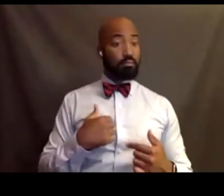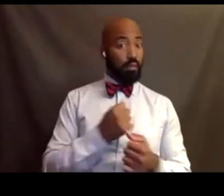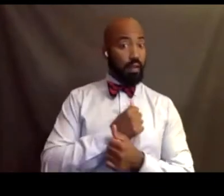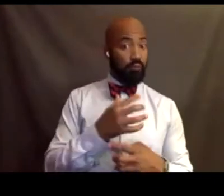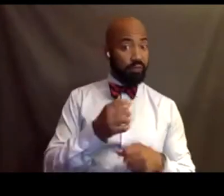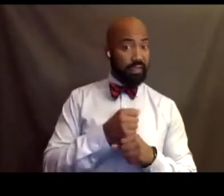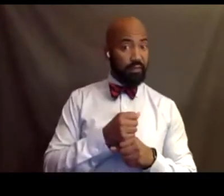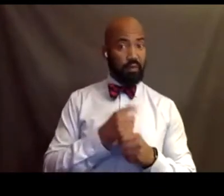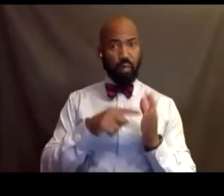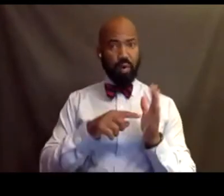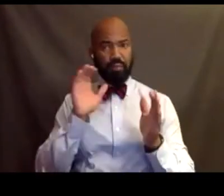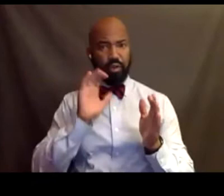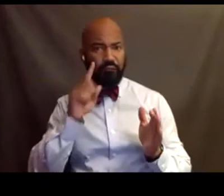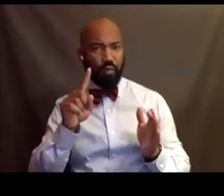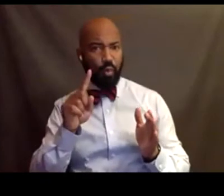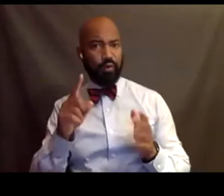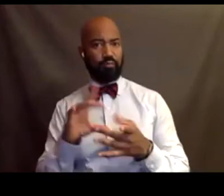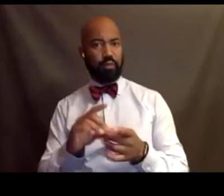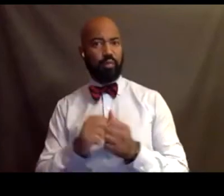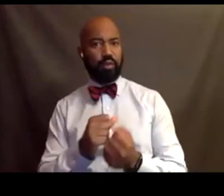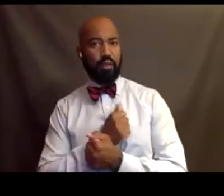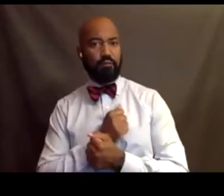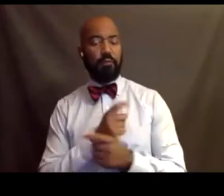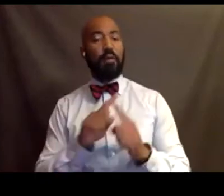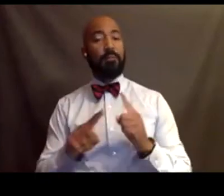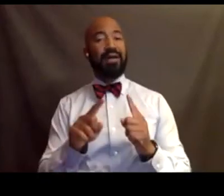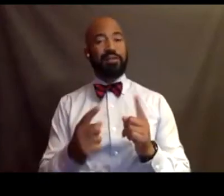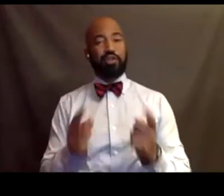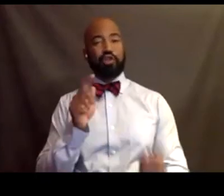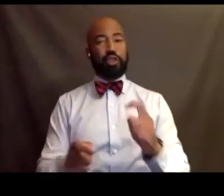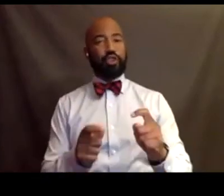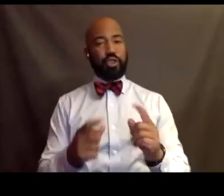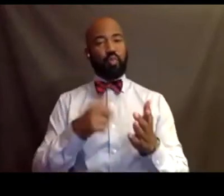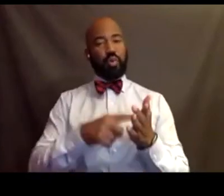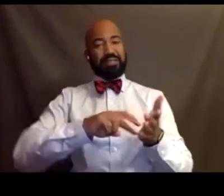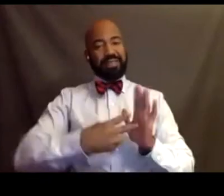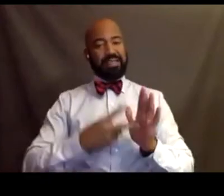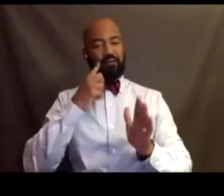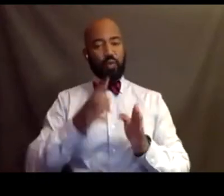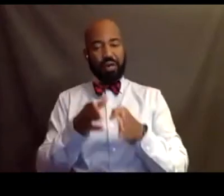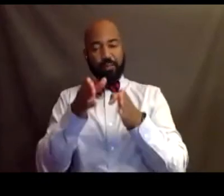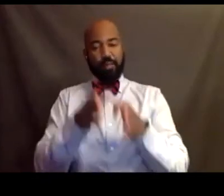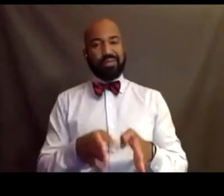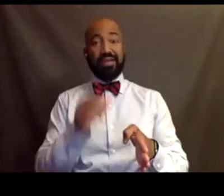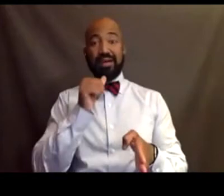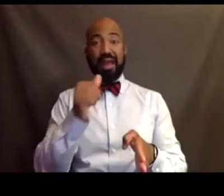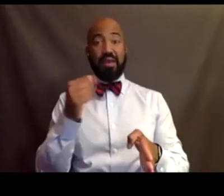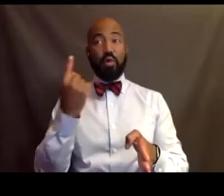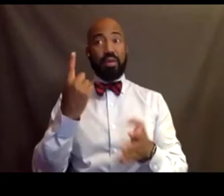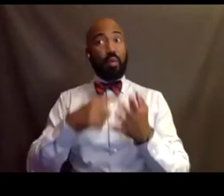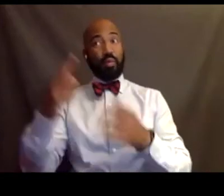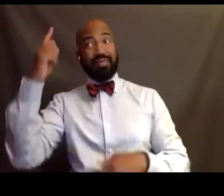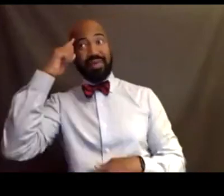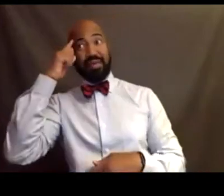it's really talking about redefining the whole aspect of a person rather than just what we think. But as a trans person, we have